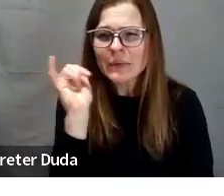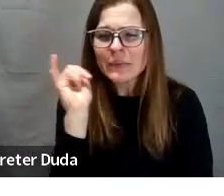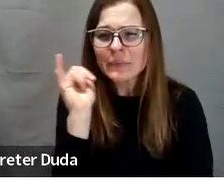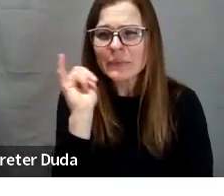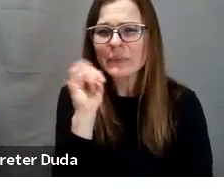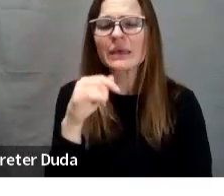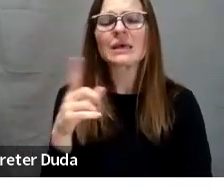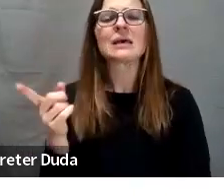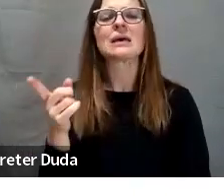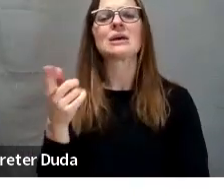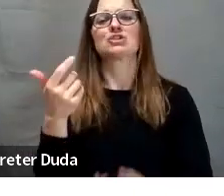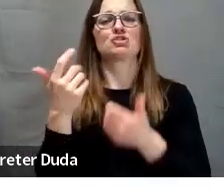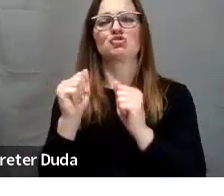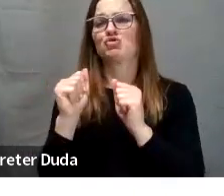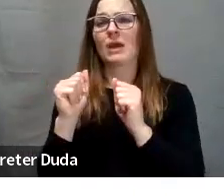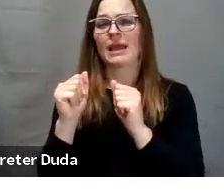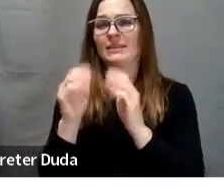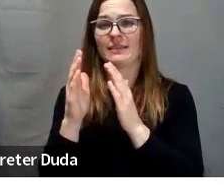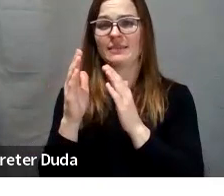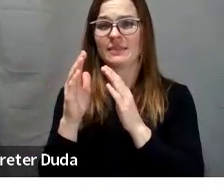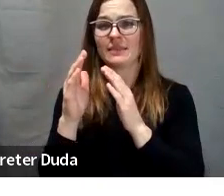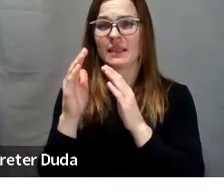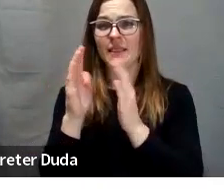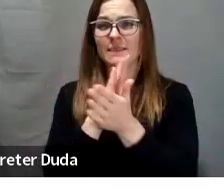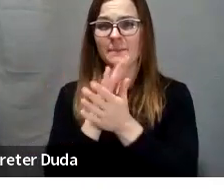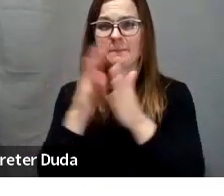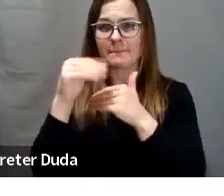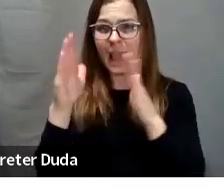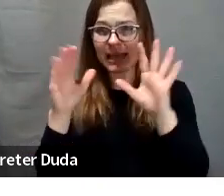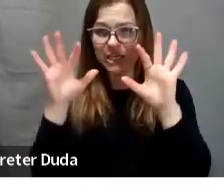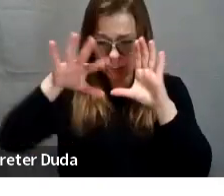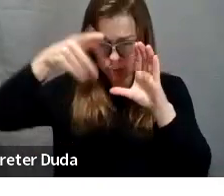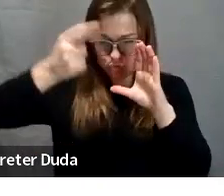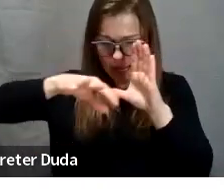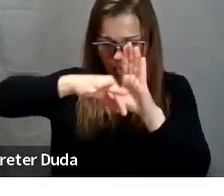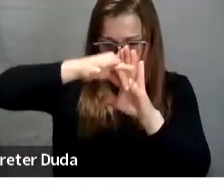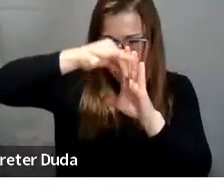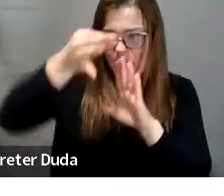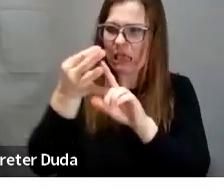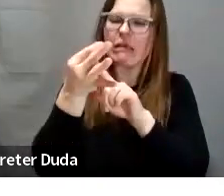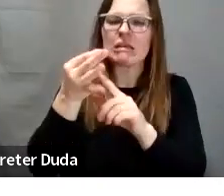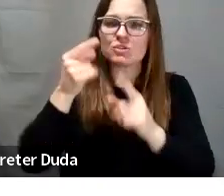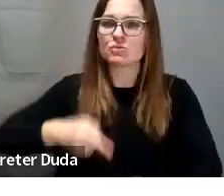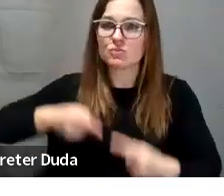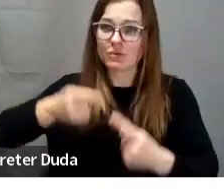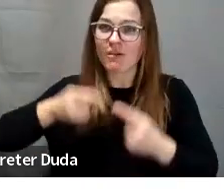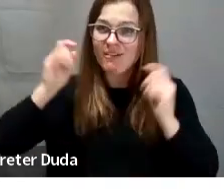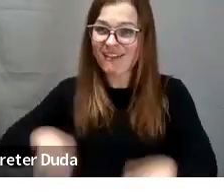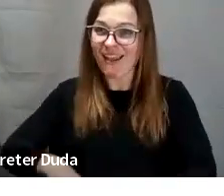Just trying to get one out of the package could be taxing in itself. So Yes. I like this product for